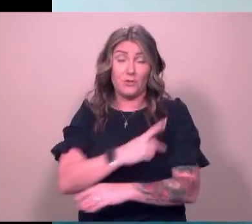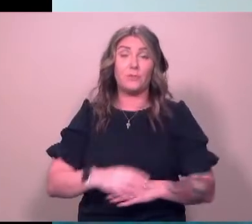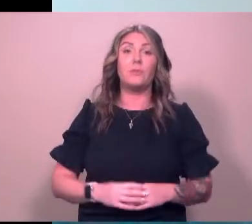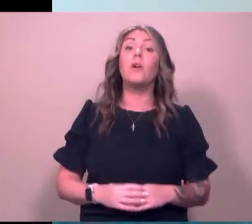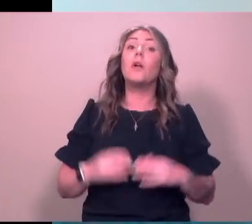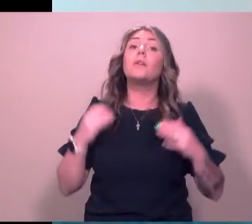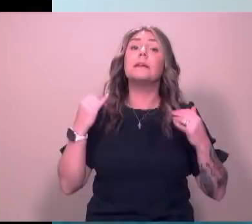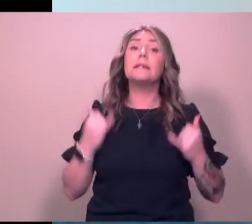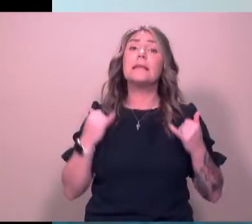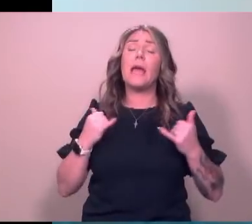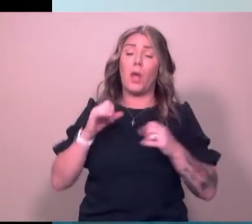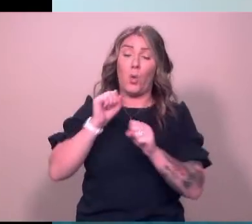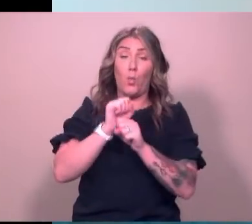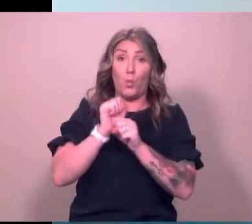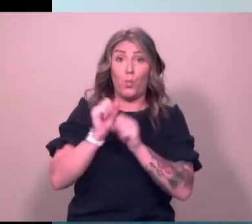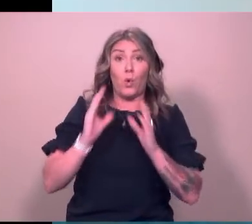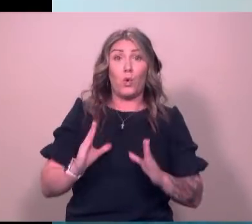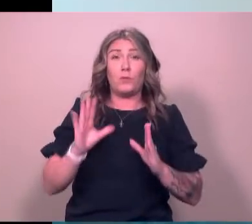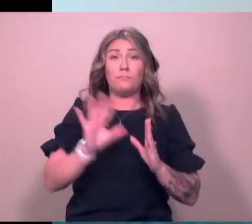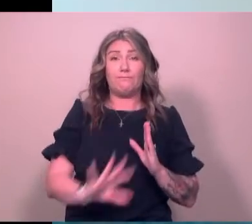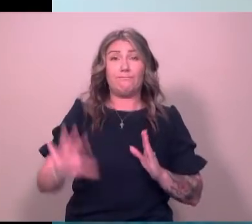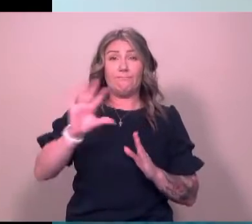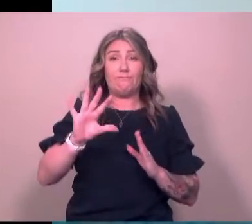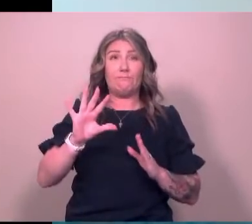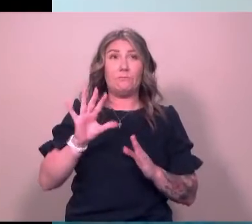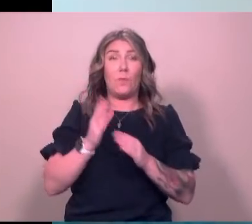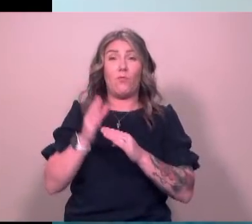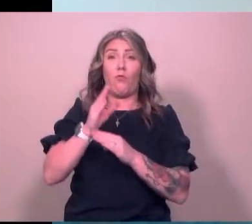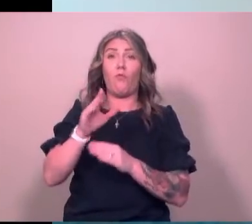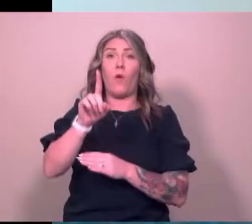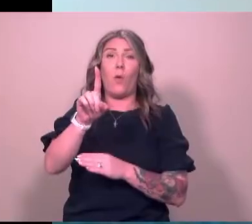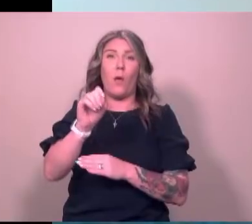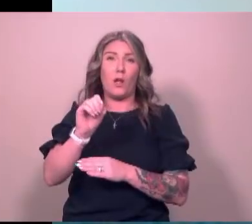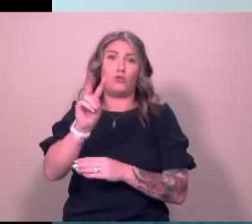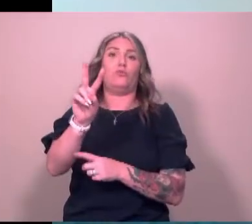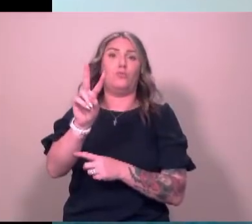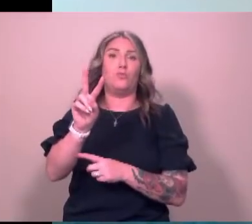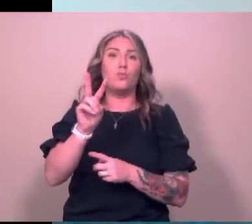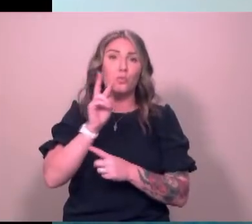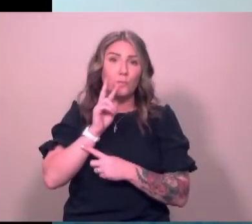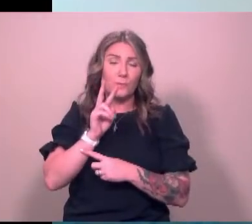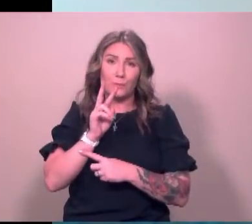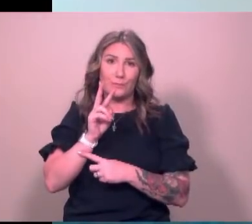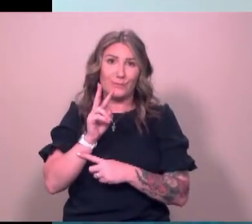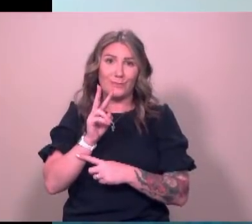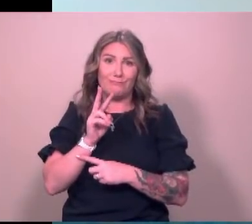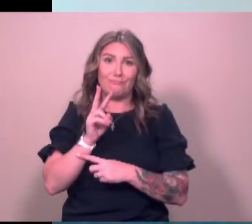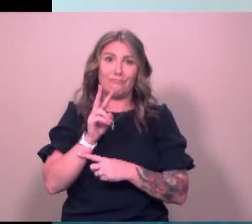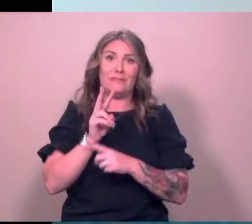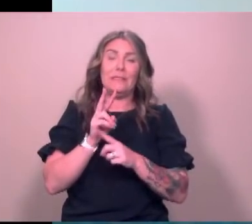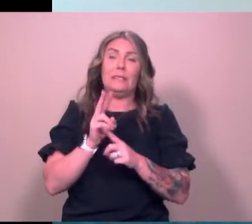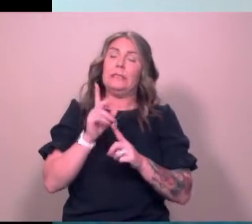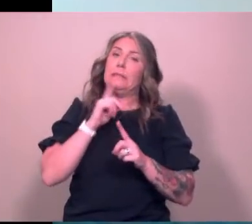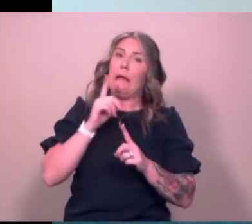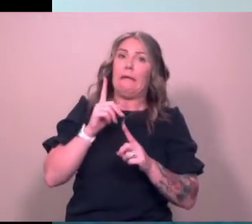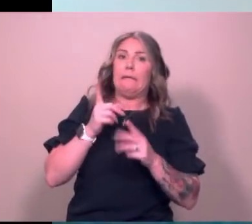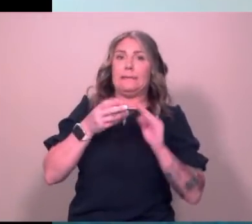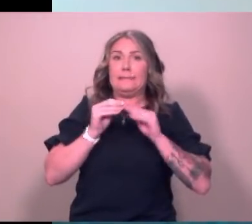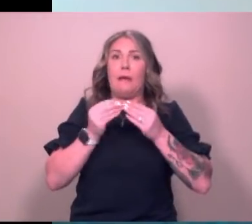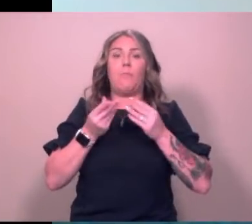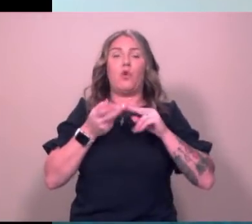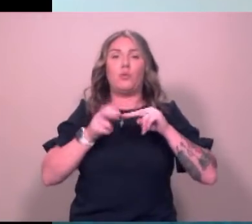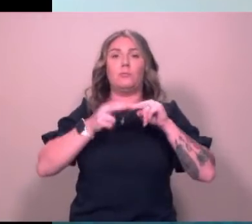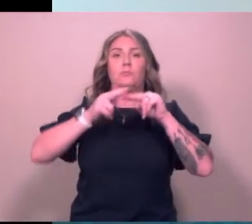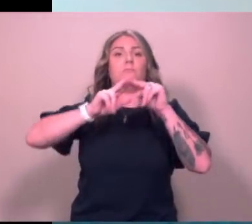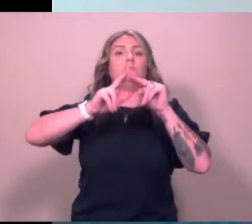with the employees, we have about over 102, and of course, it's a evolving number of employees